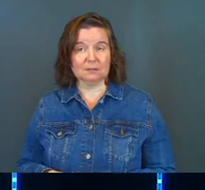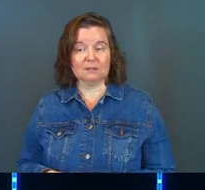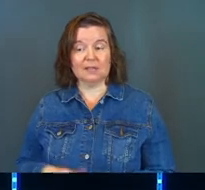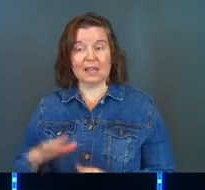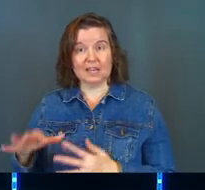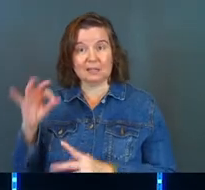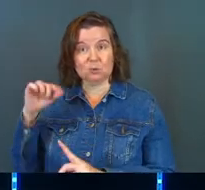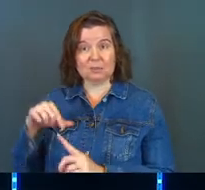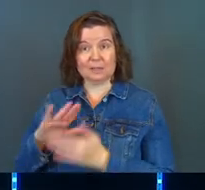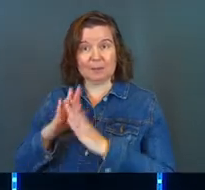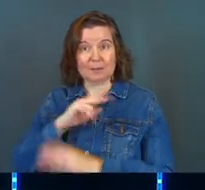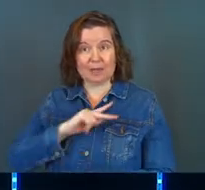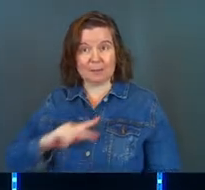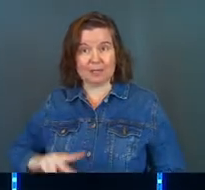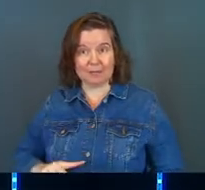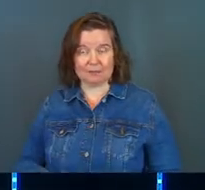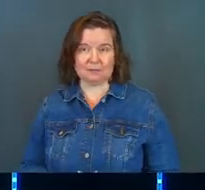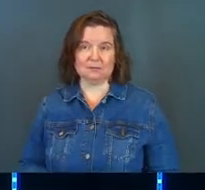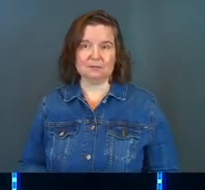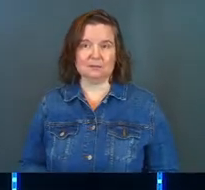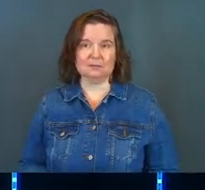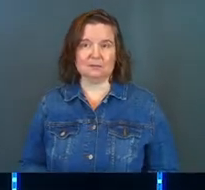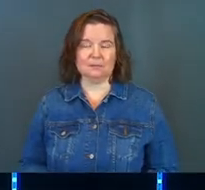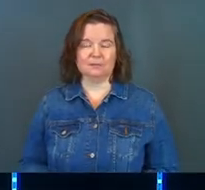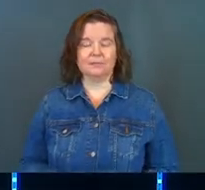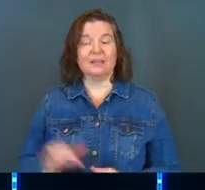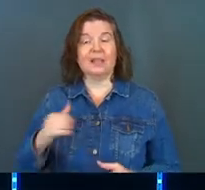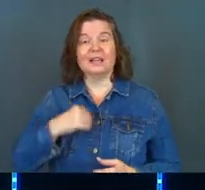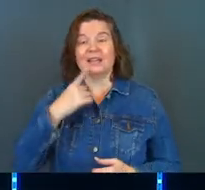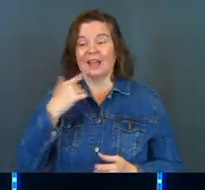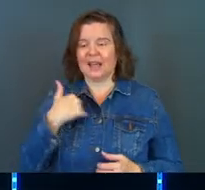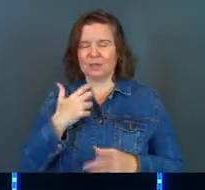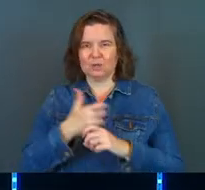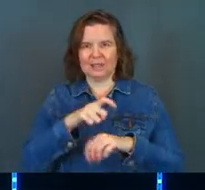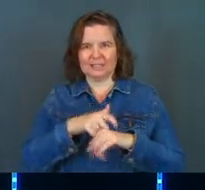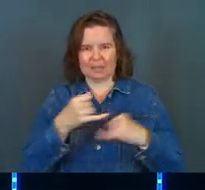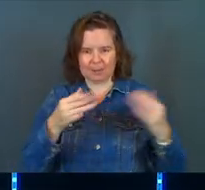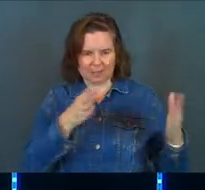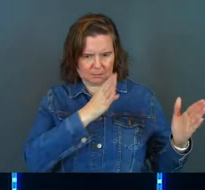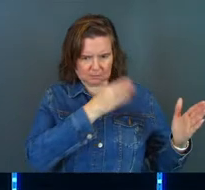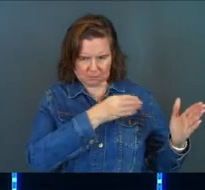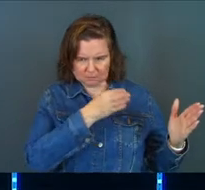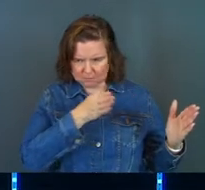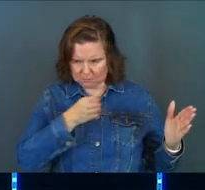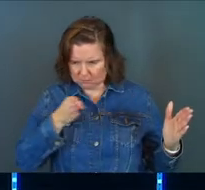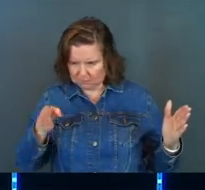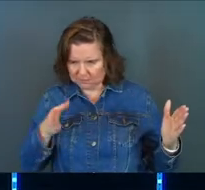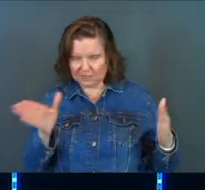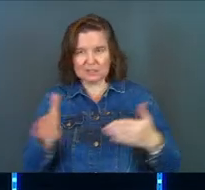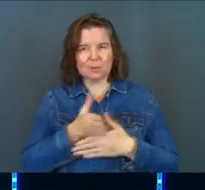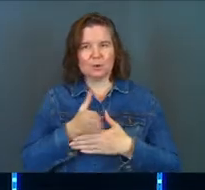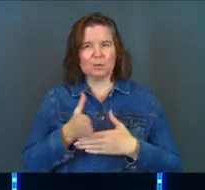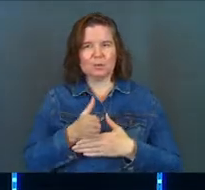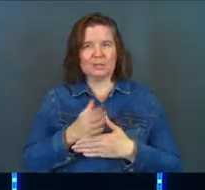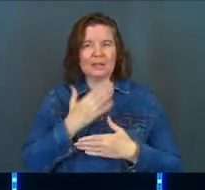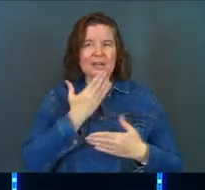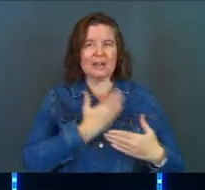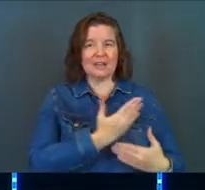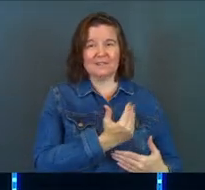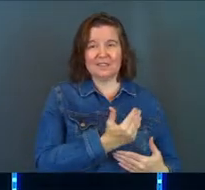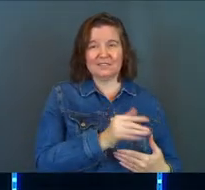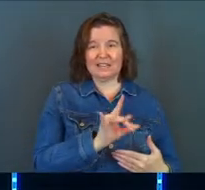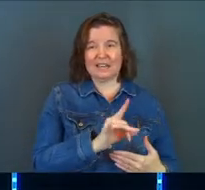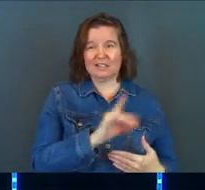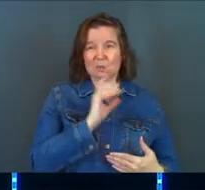And you choose him to be king. And like I said, I had to get the timeline out. He was somewhere between 15 and